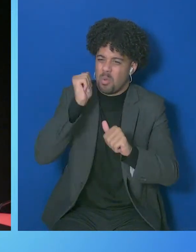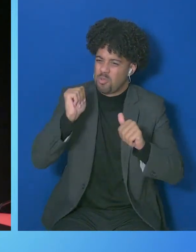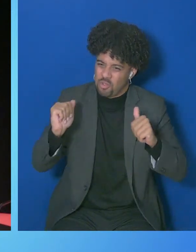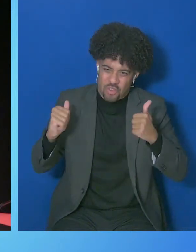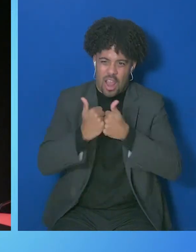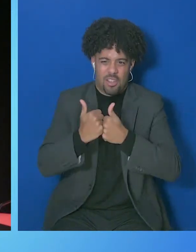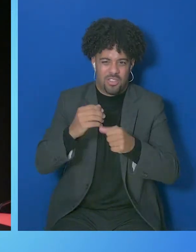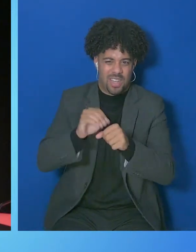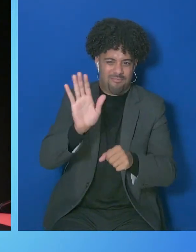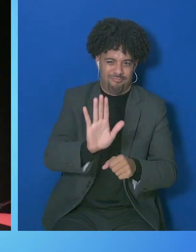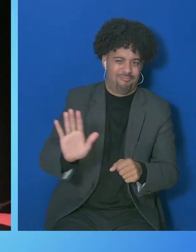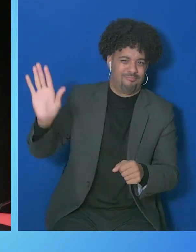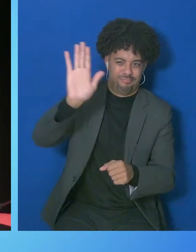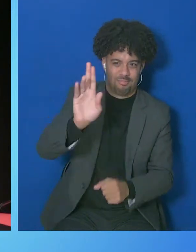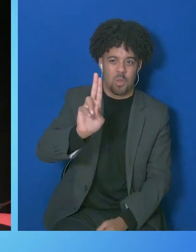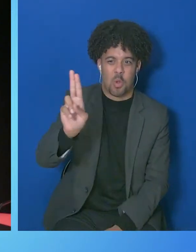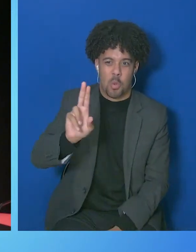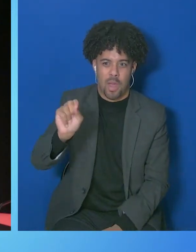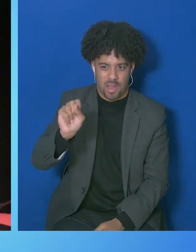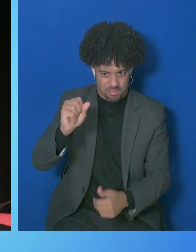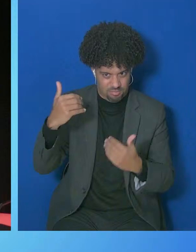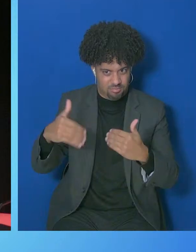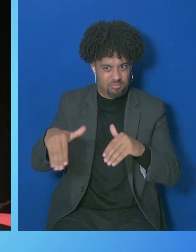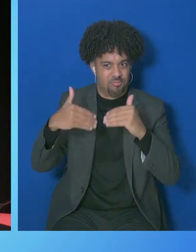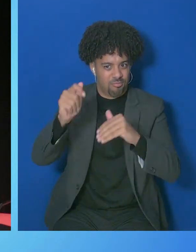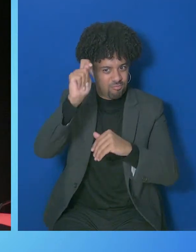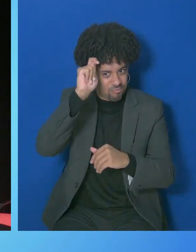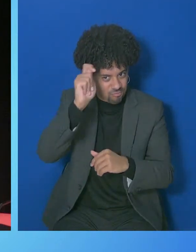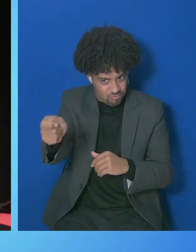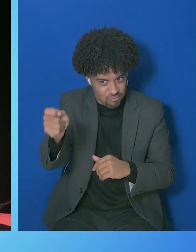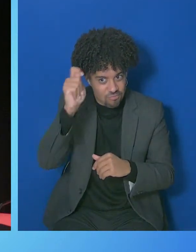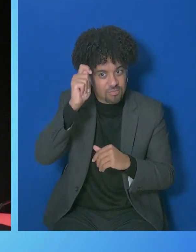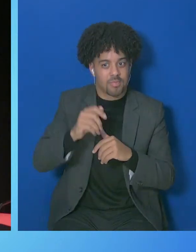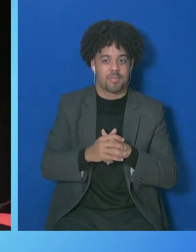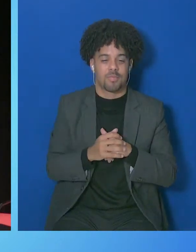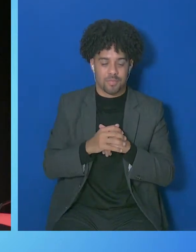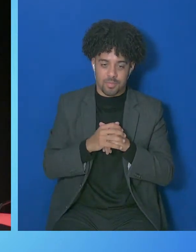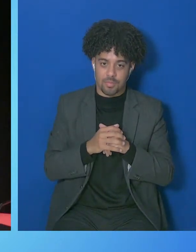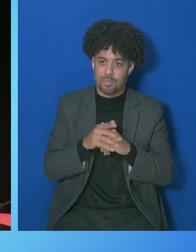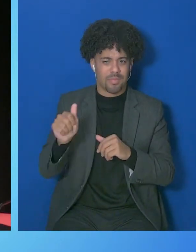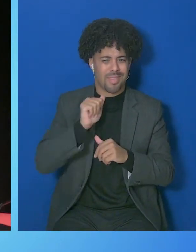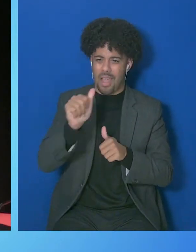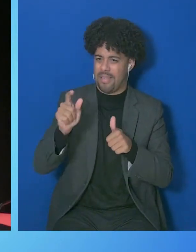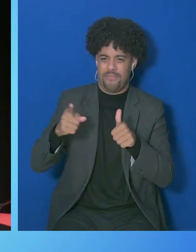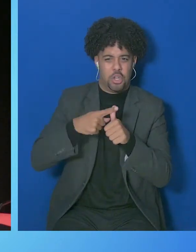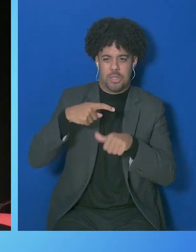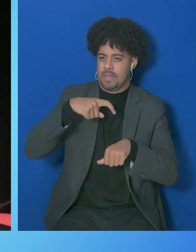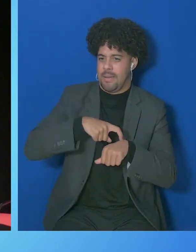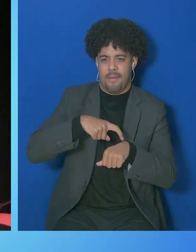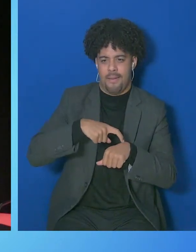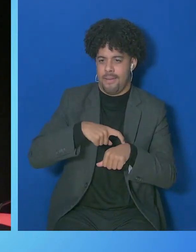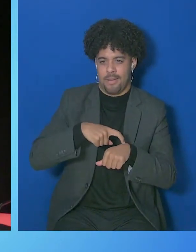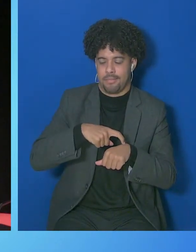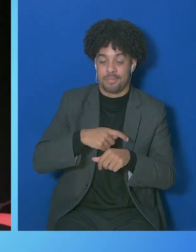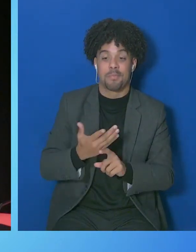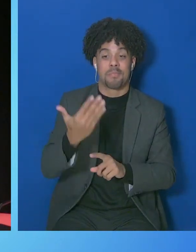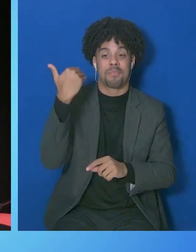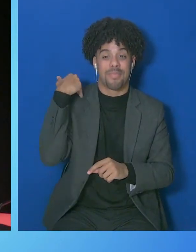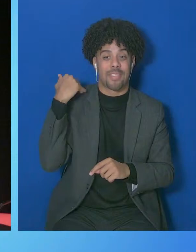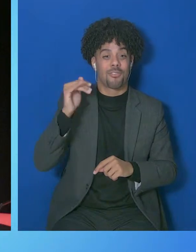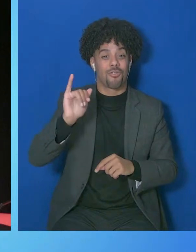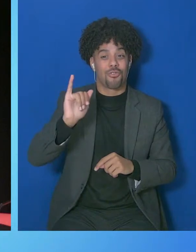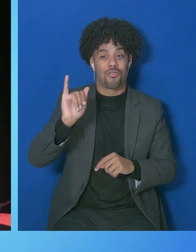This is not the first time that Tucson Values Teachers has honored ASDB teachers. Back in